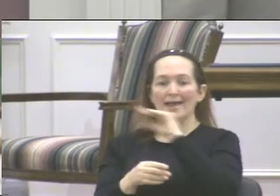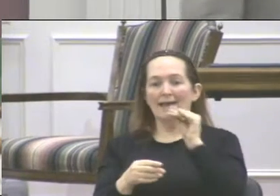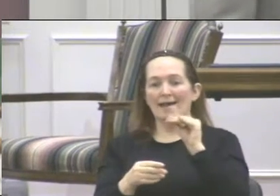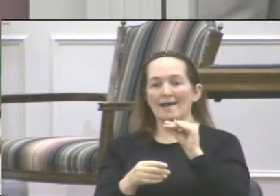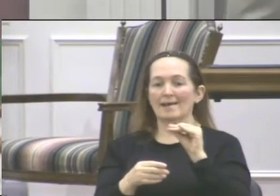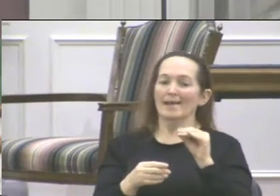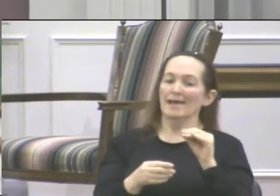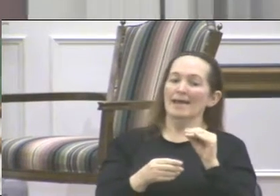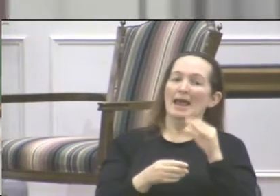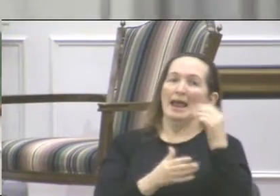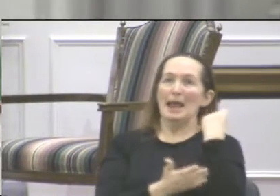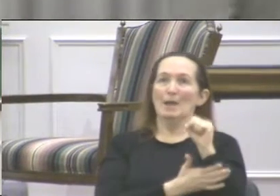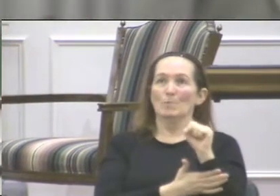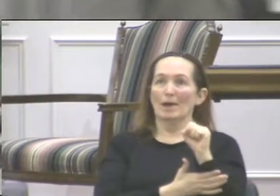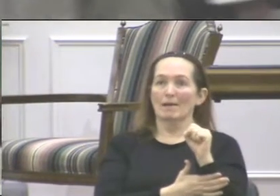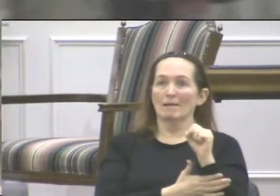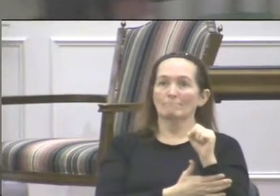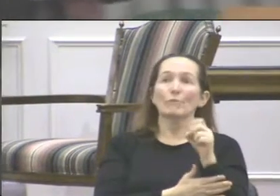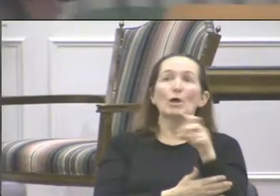tents.